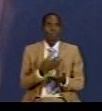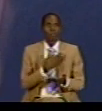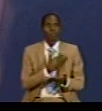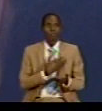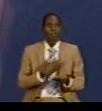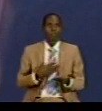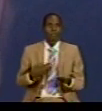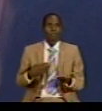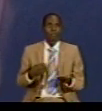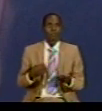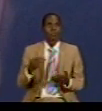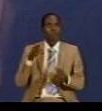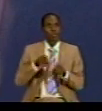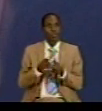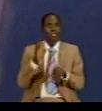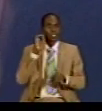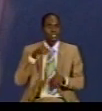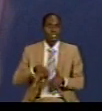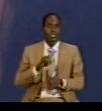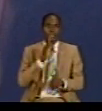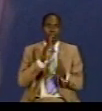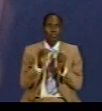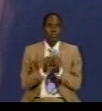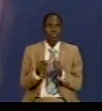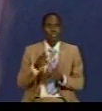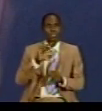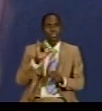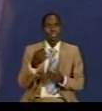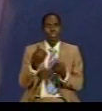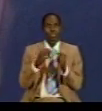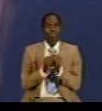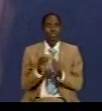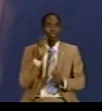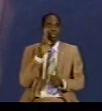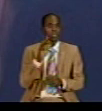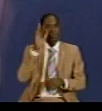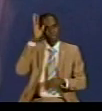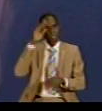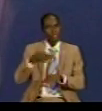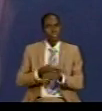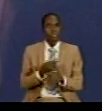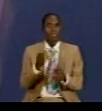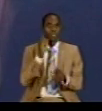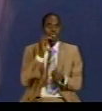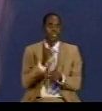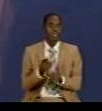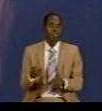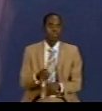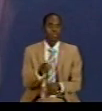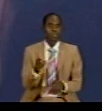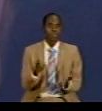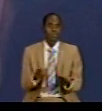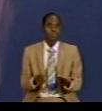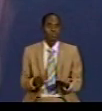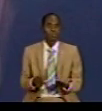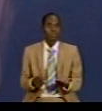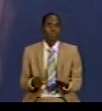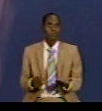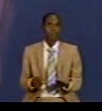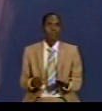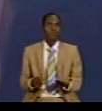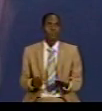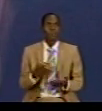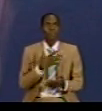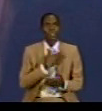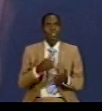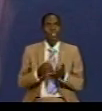sheep, for she kept them. And it came to pass, when Jacob saw Rachel, the daughter of Laban, his mother's